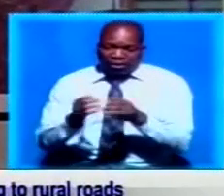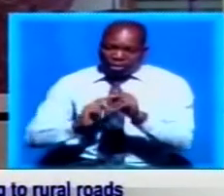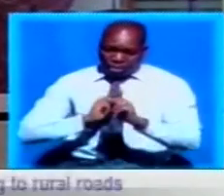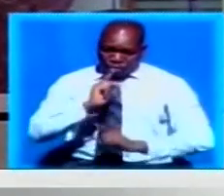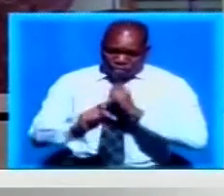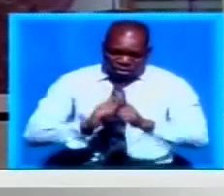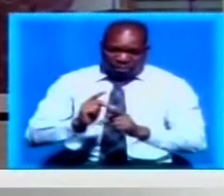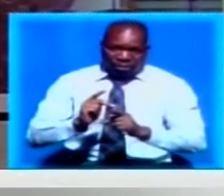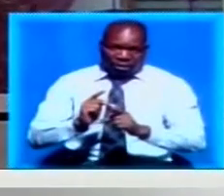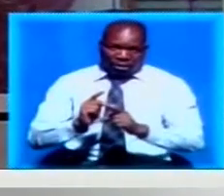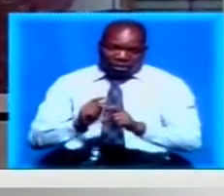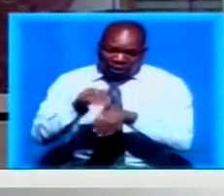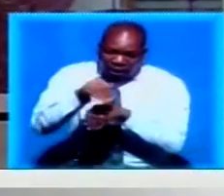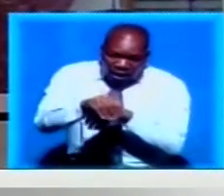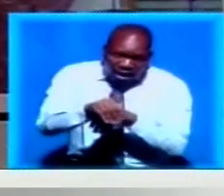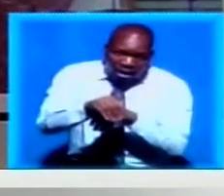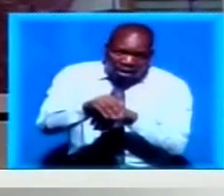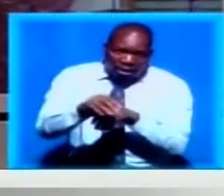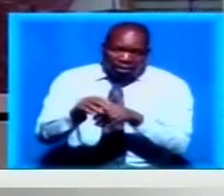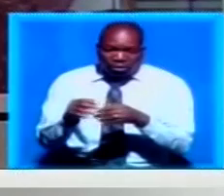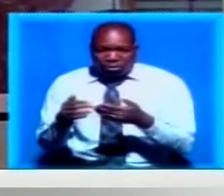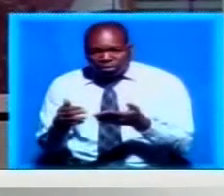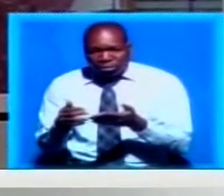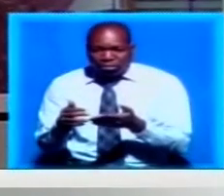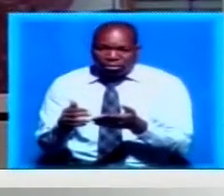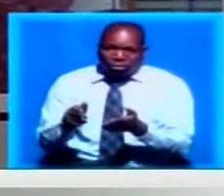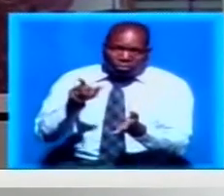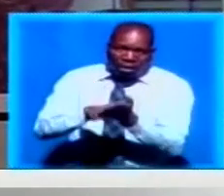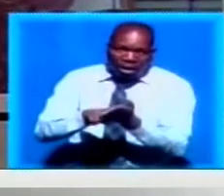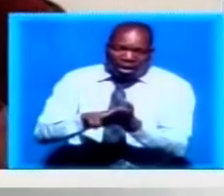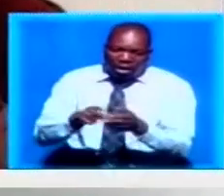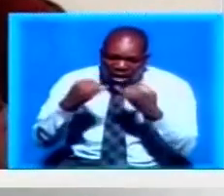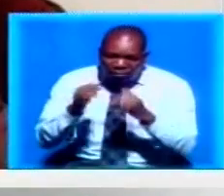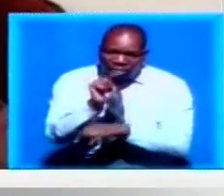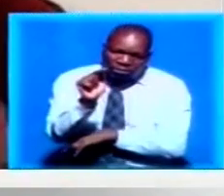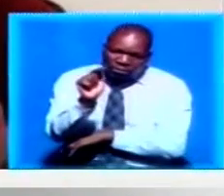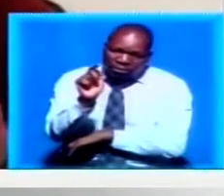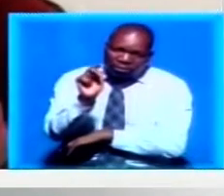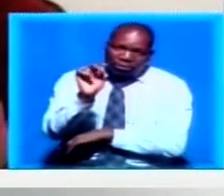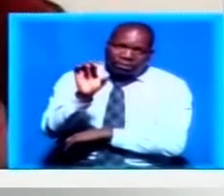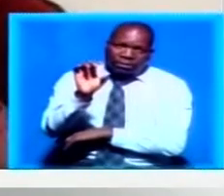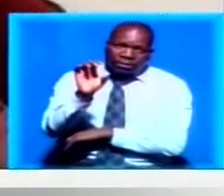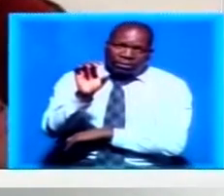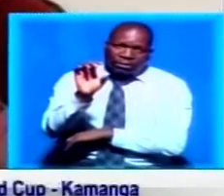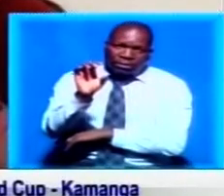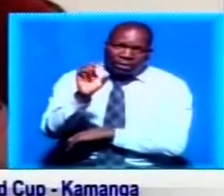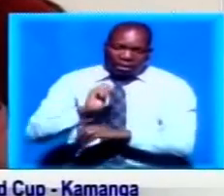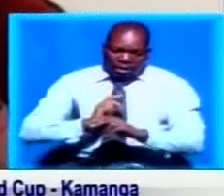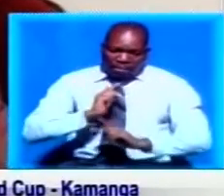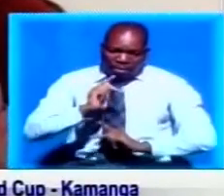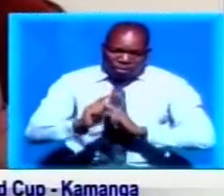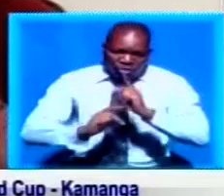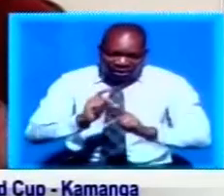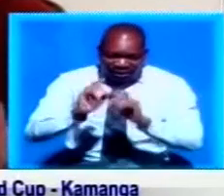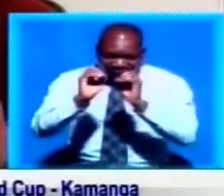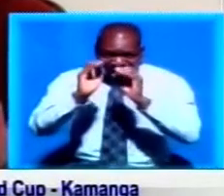process. He was speaking in an interview with ZNBC News in Lusaka. course regarding the registration process of